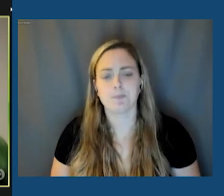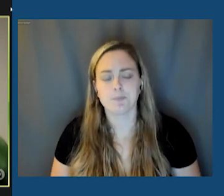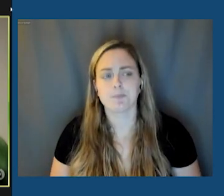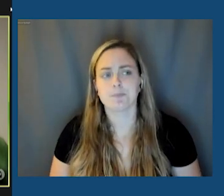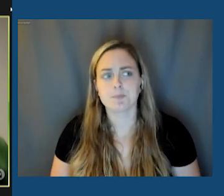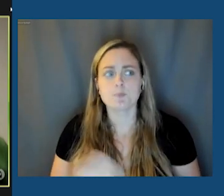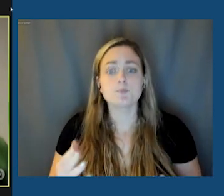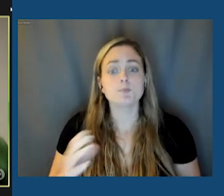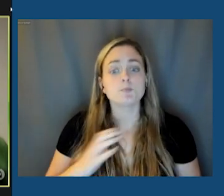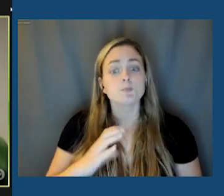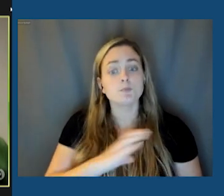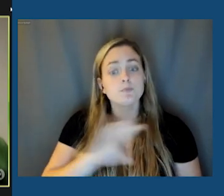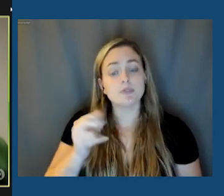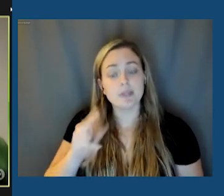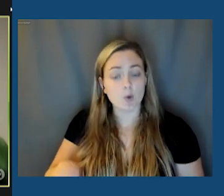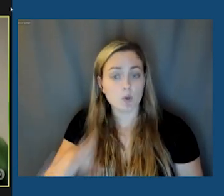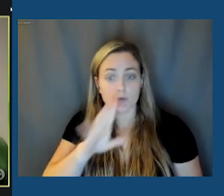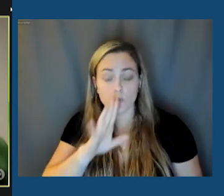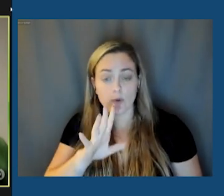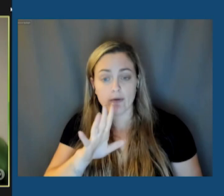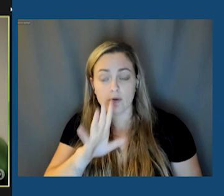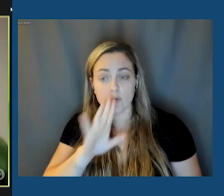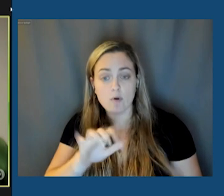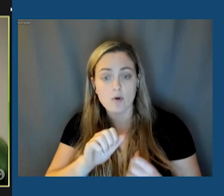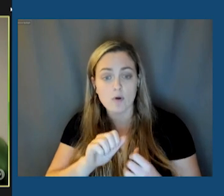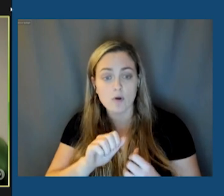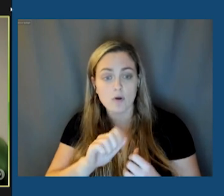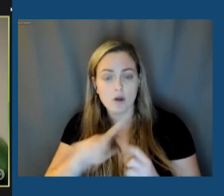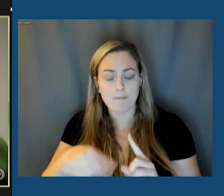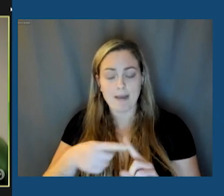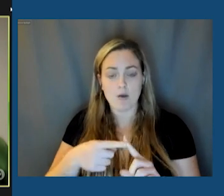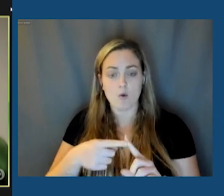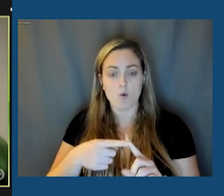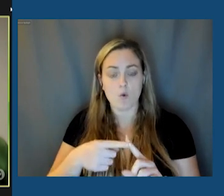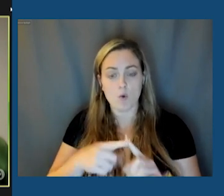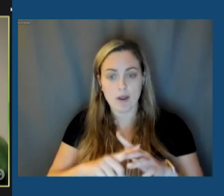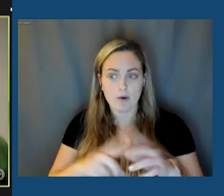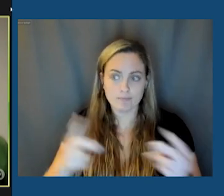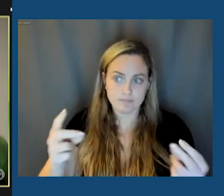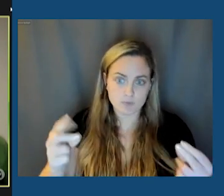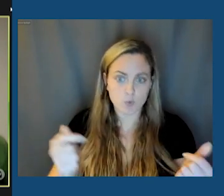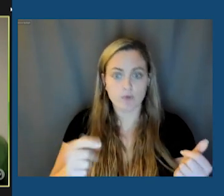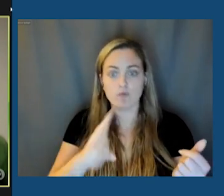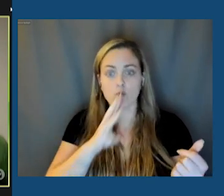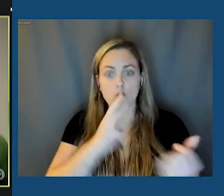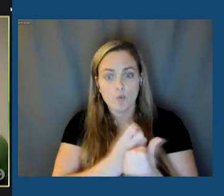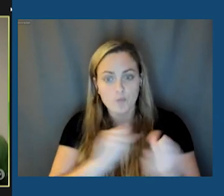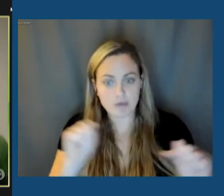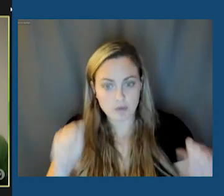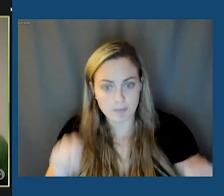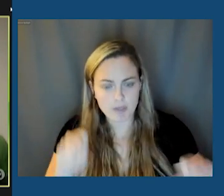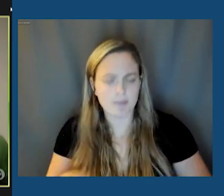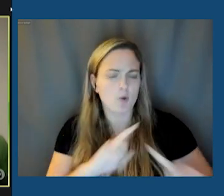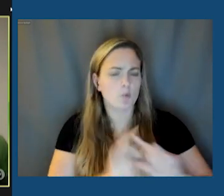Commissioner Sagos is going to talk to our swift water rescue capabilities. I do want to just go over